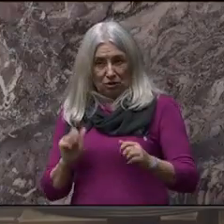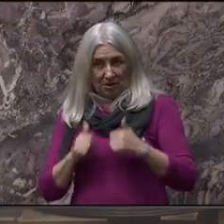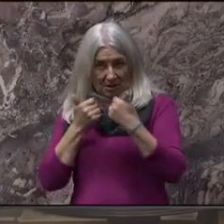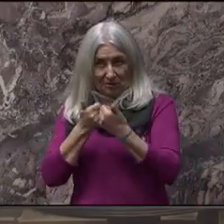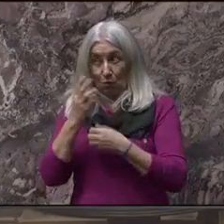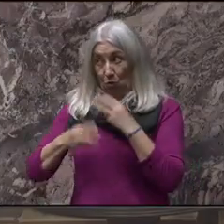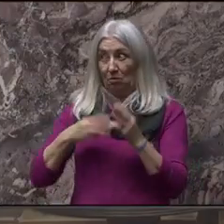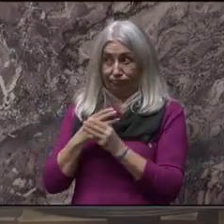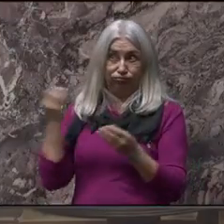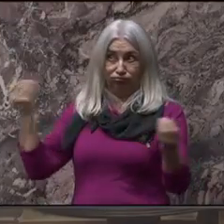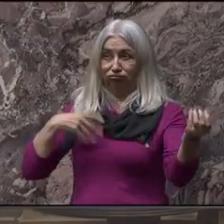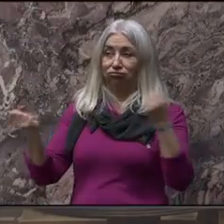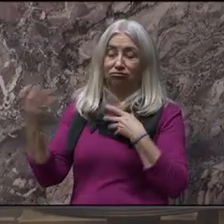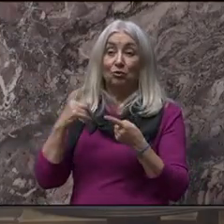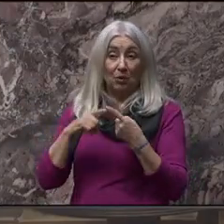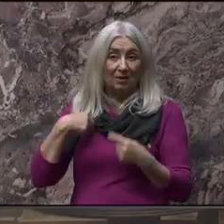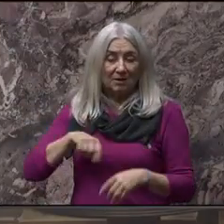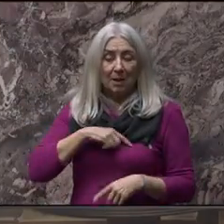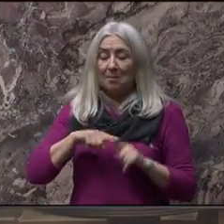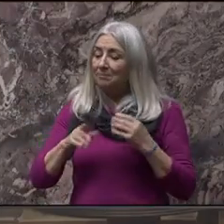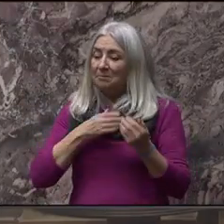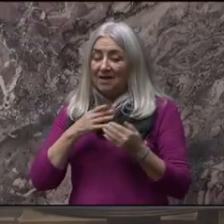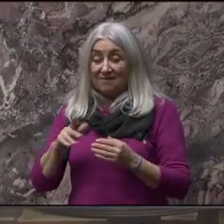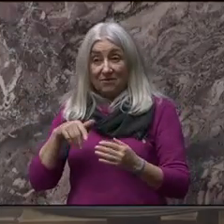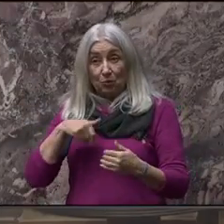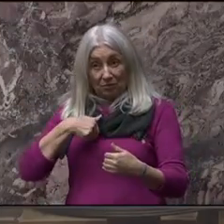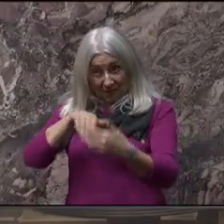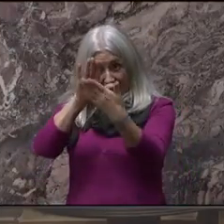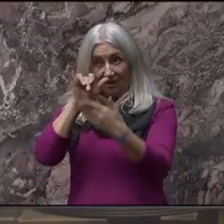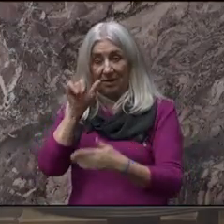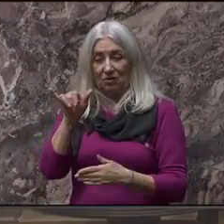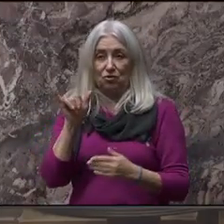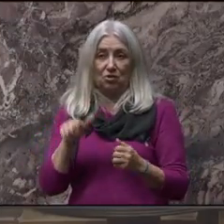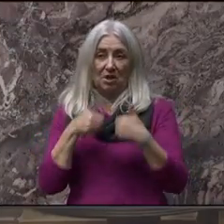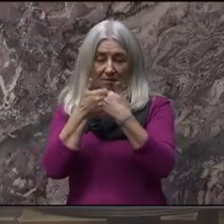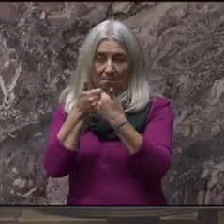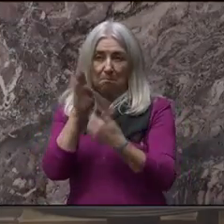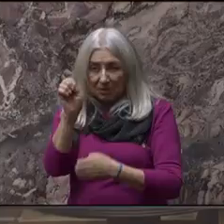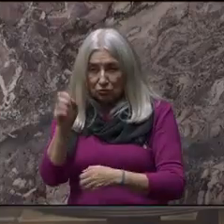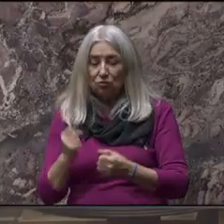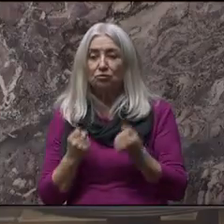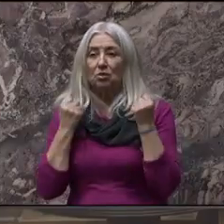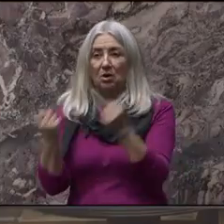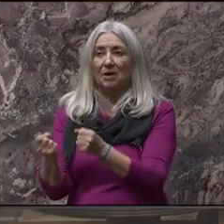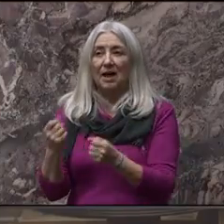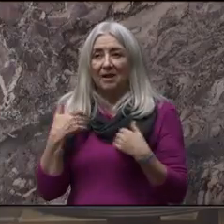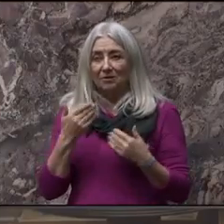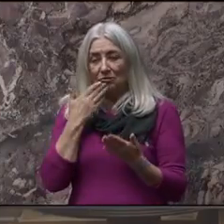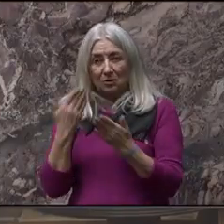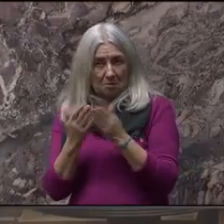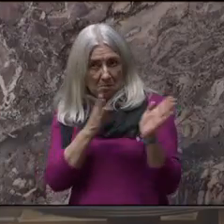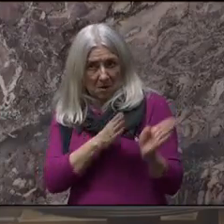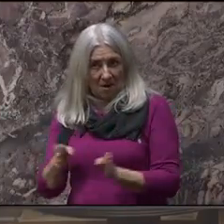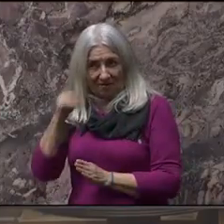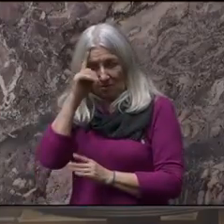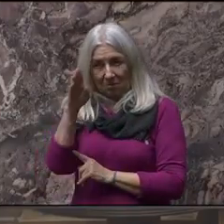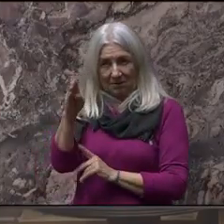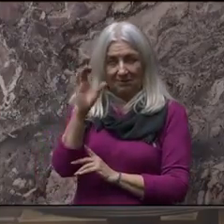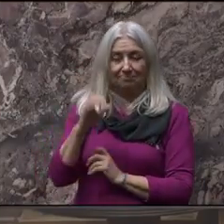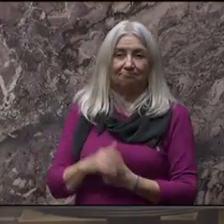way. In the face of those challenges, let us be strong with a plan for British